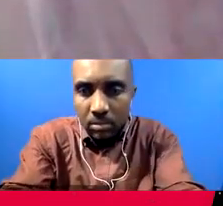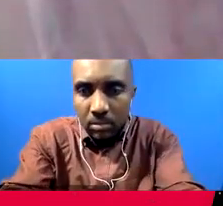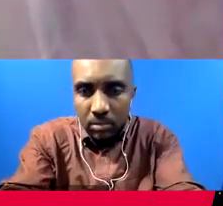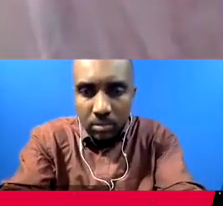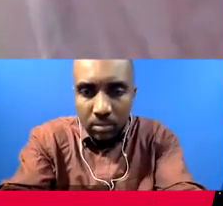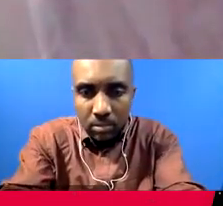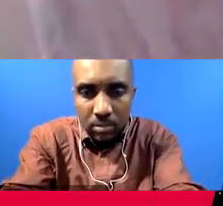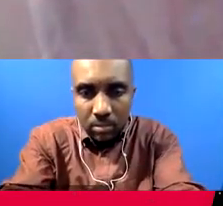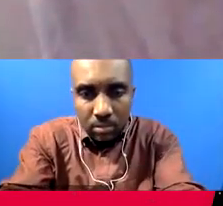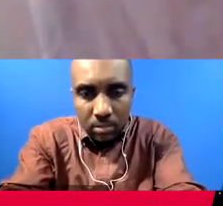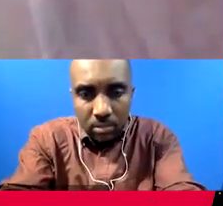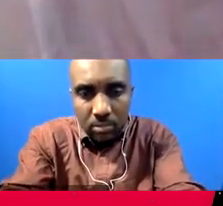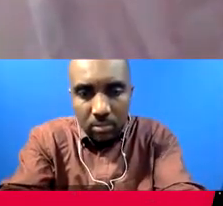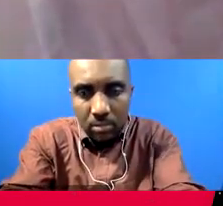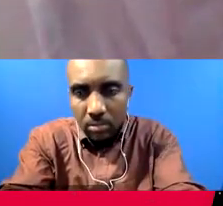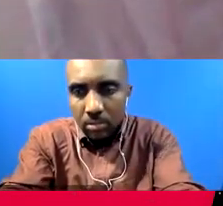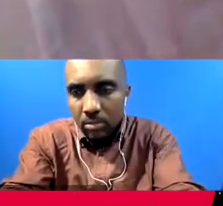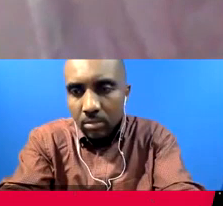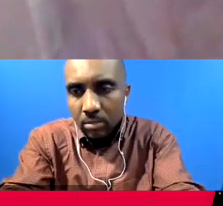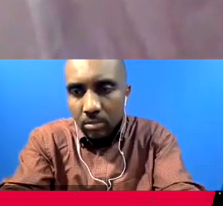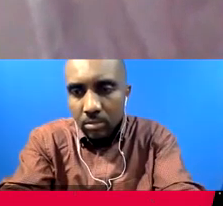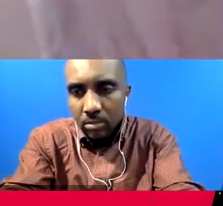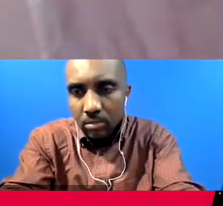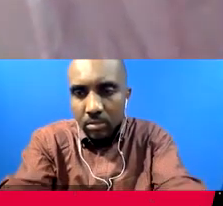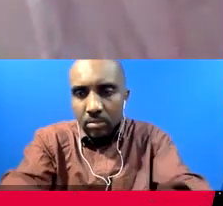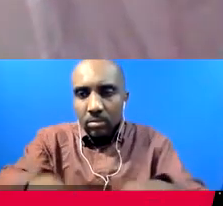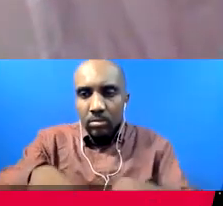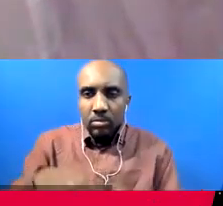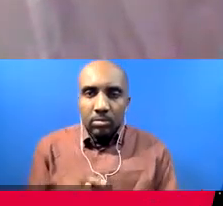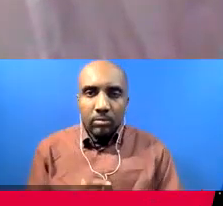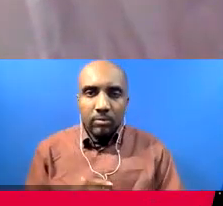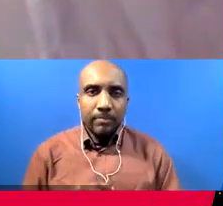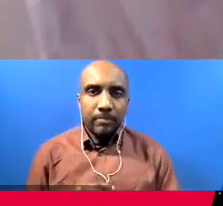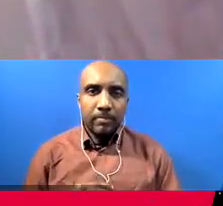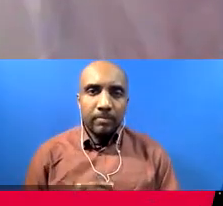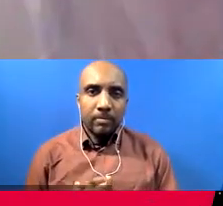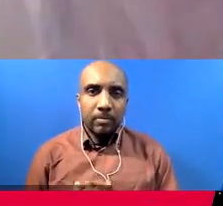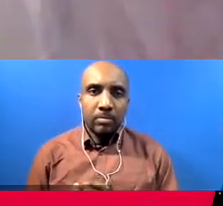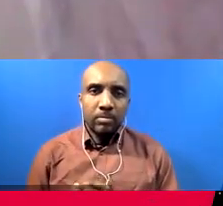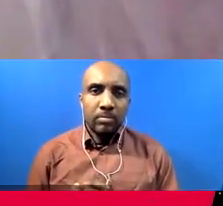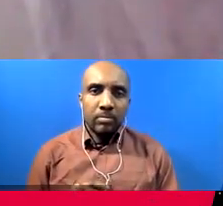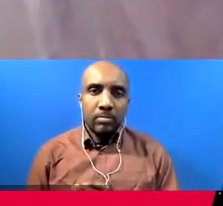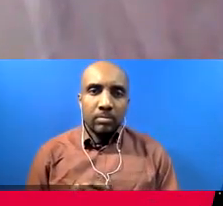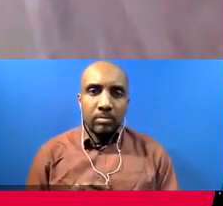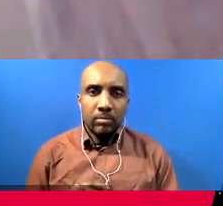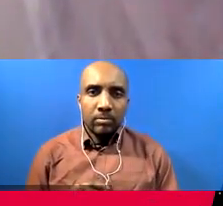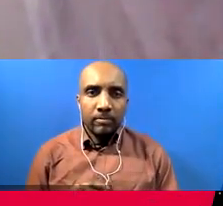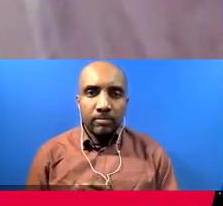happening. Protests were at the time banned in France due to the state of emergency, and so London being